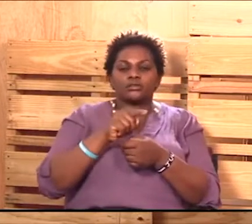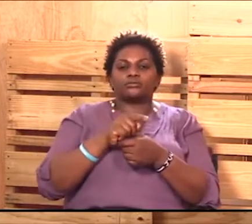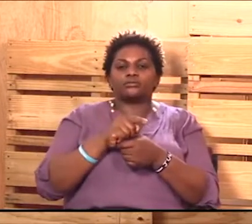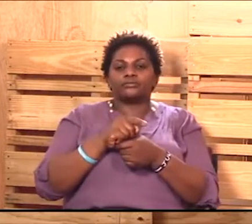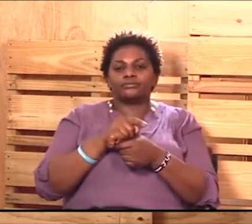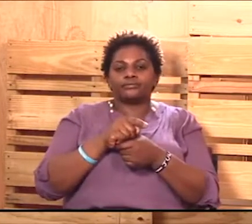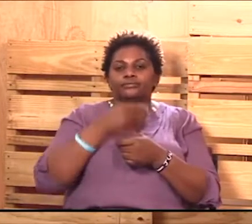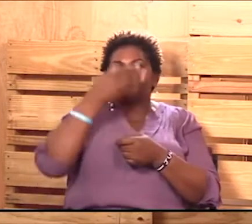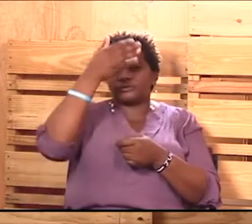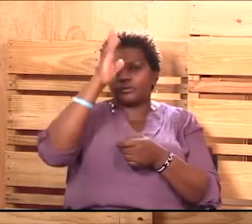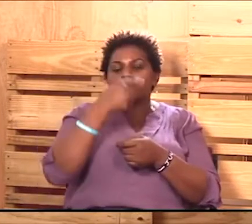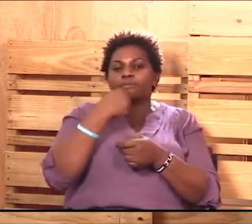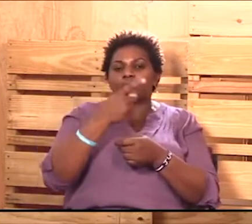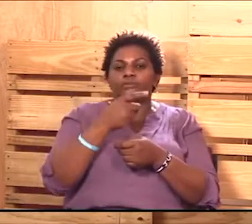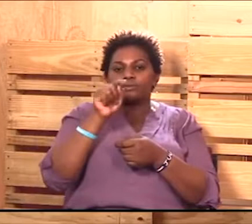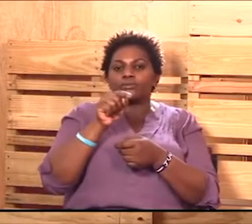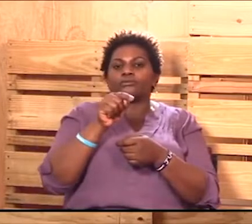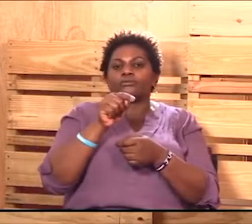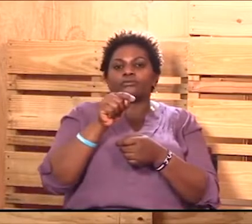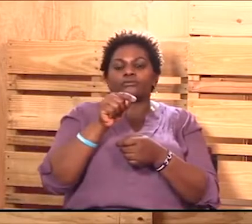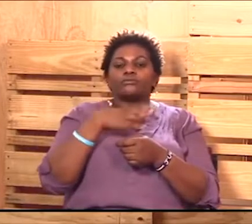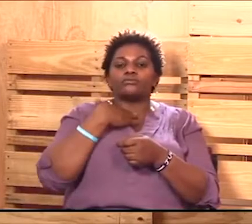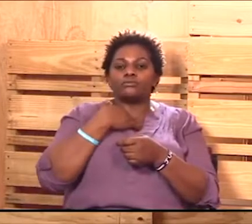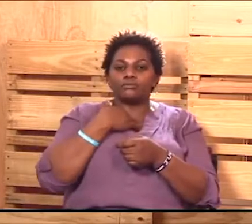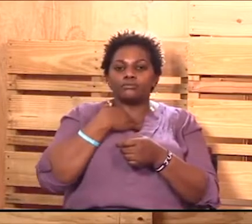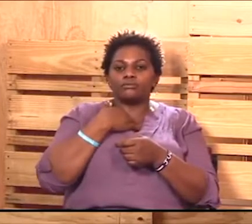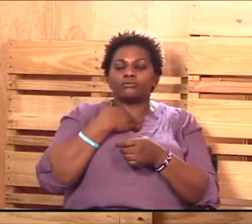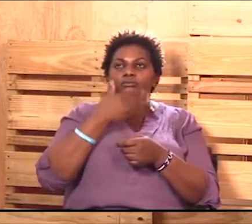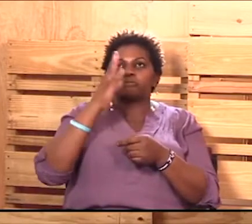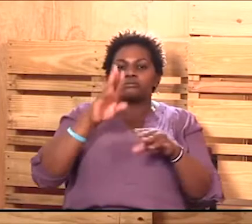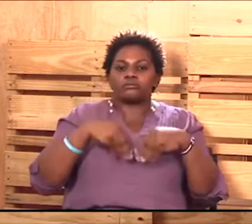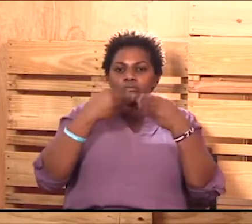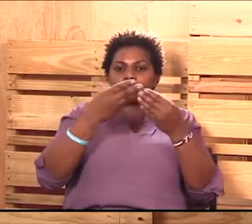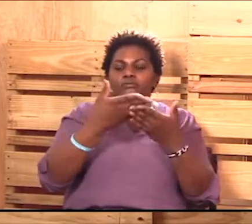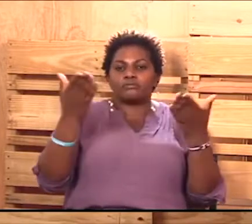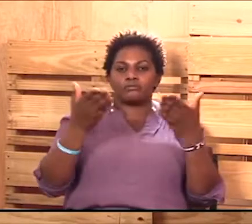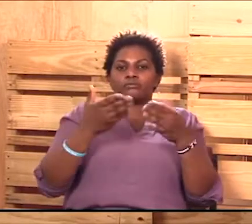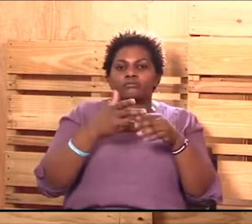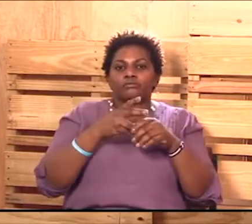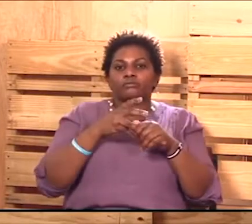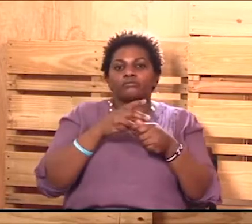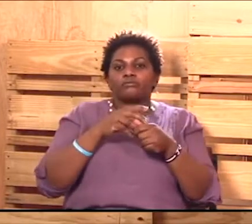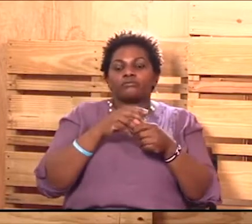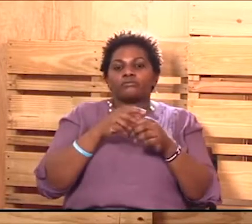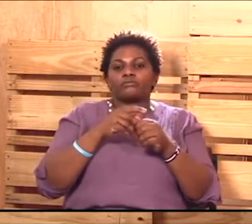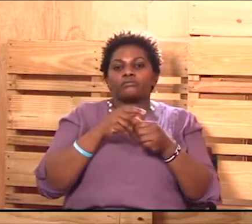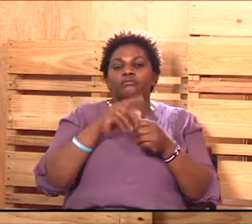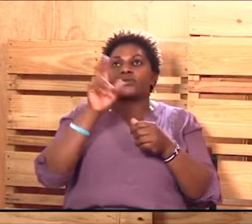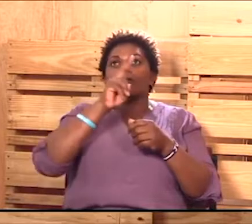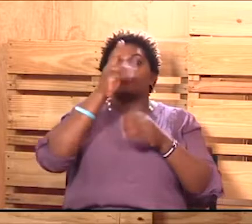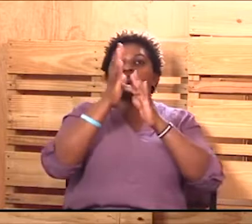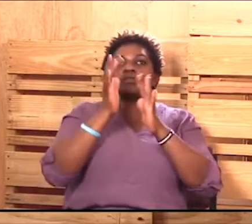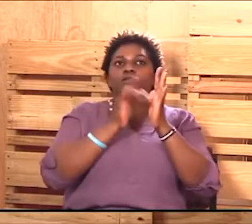is. And God is saying, that which you cannot do without, I will provide for you. So look up